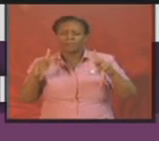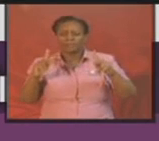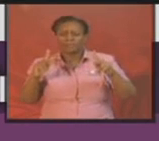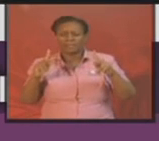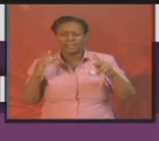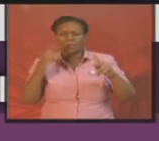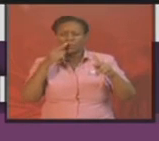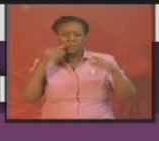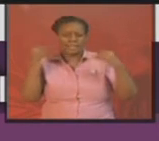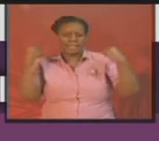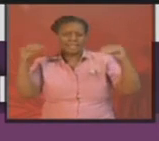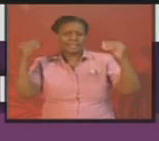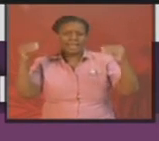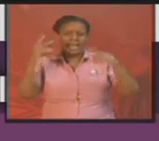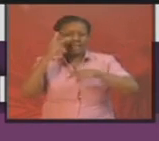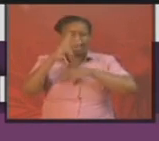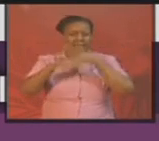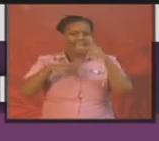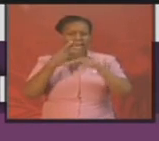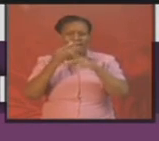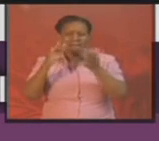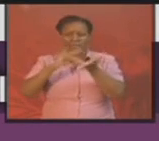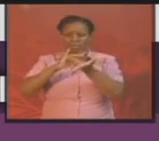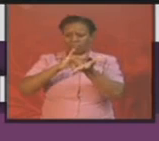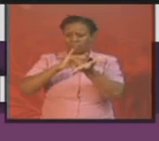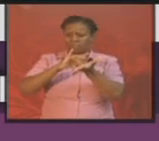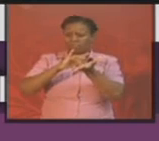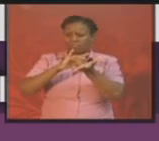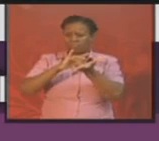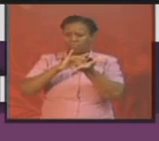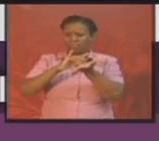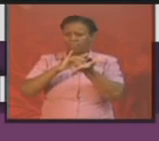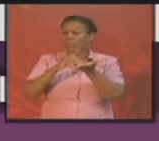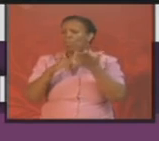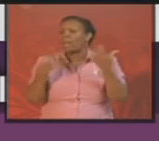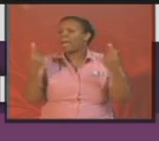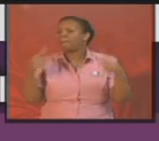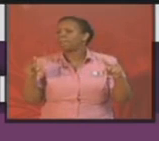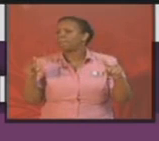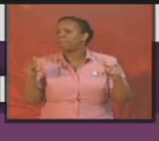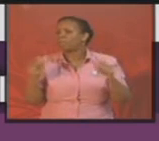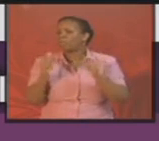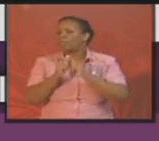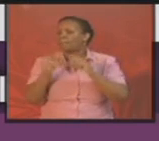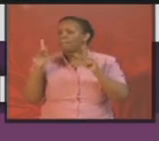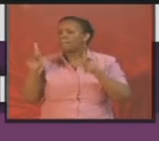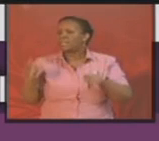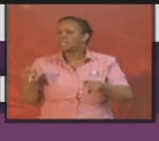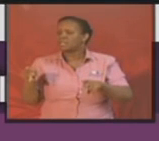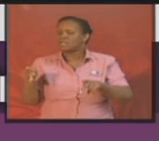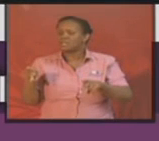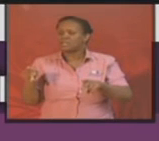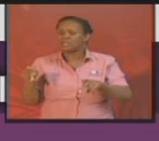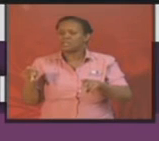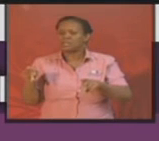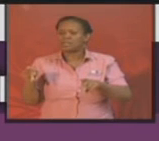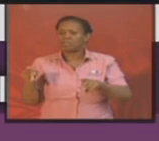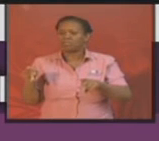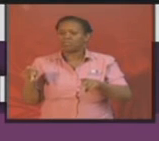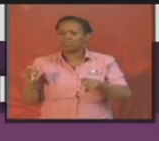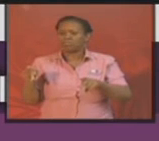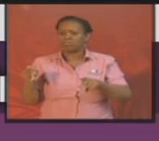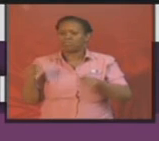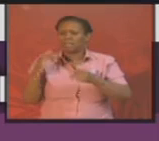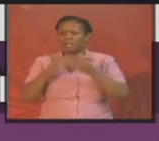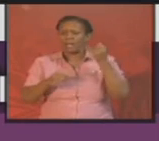And maybe what have been the outcomes so far? If you could probably tell us maybe like last year or last 2 years or so for